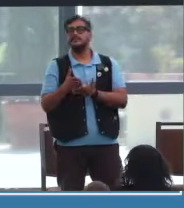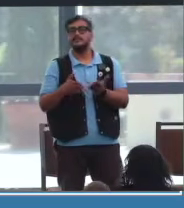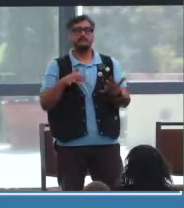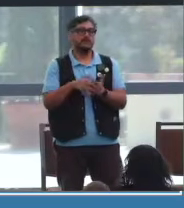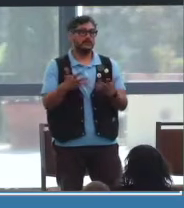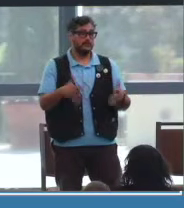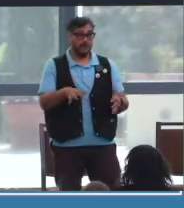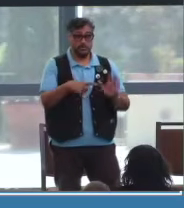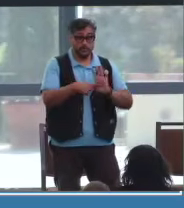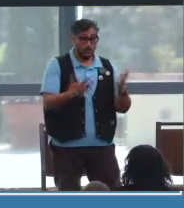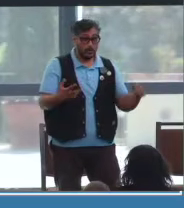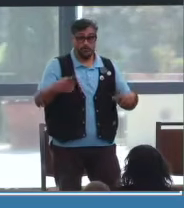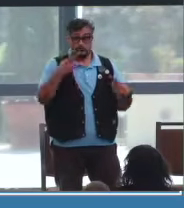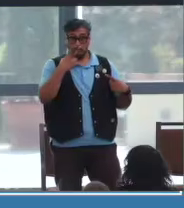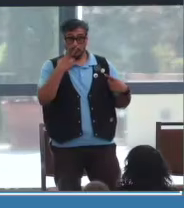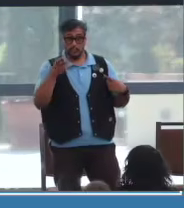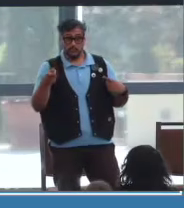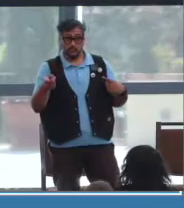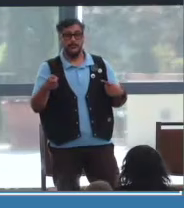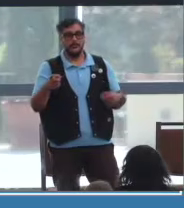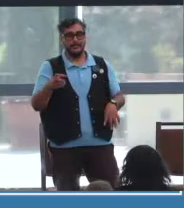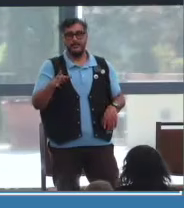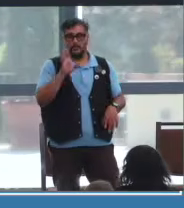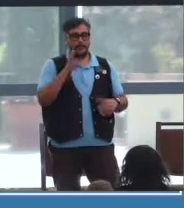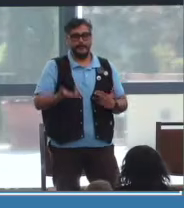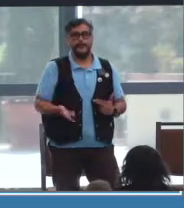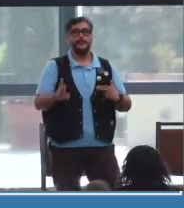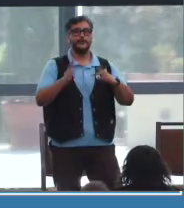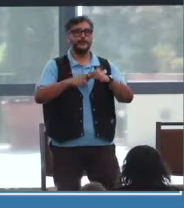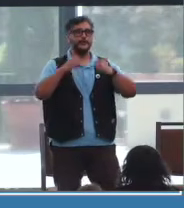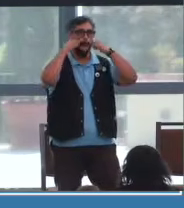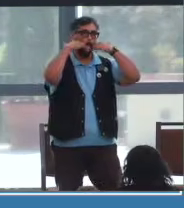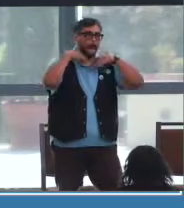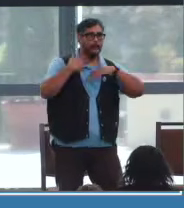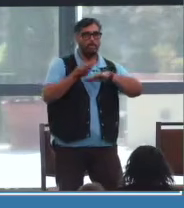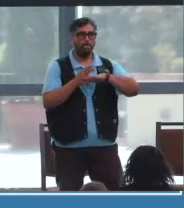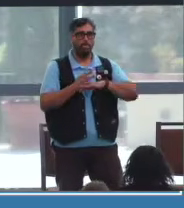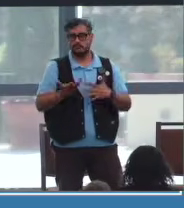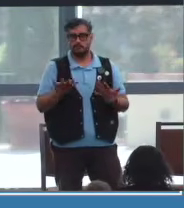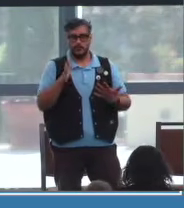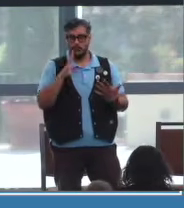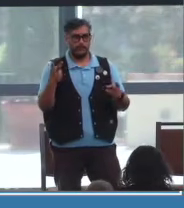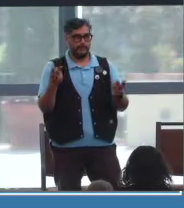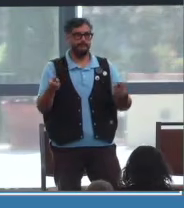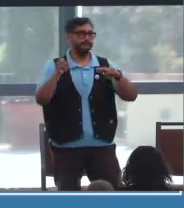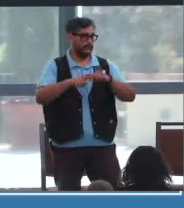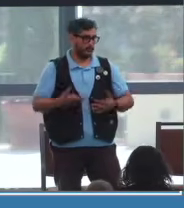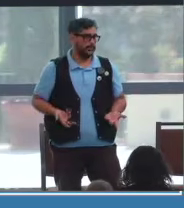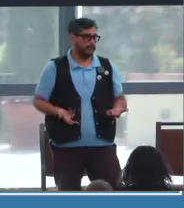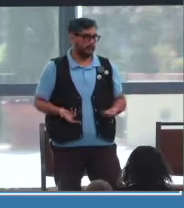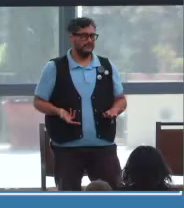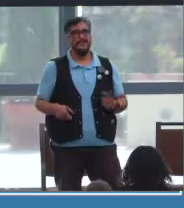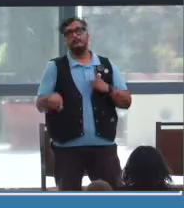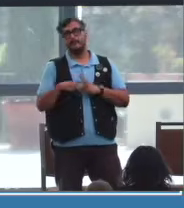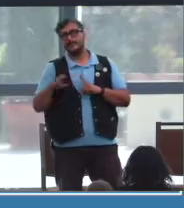that show that smoking can make the vasomotor symptoms, the night sweats, that can make that worse, in addition to all